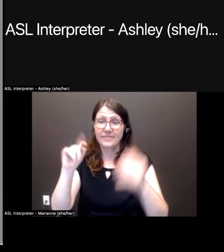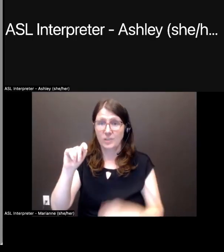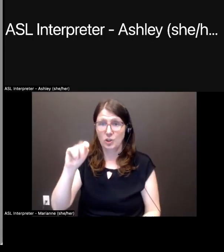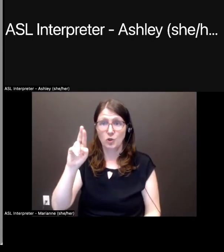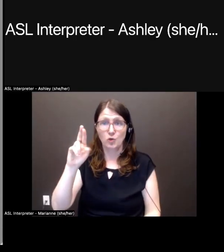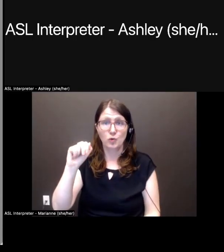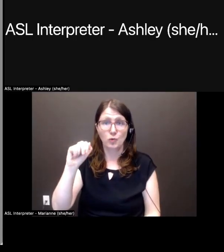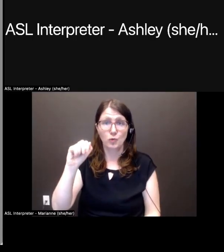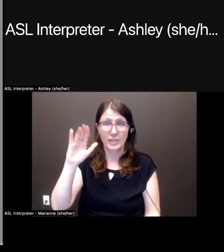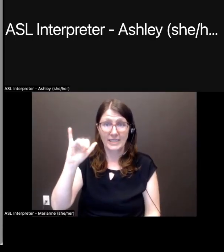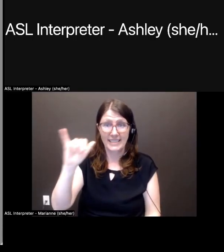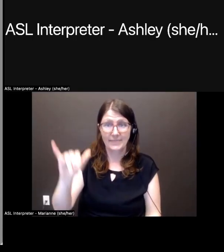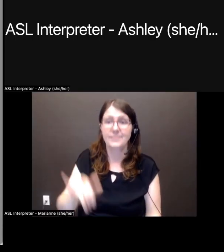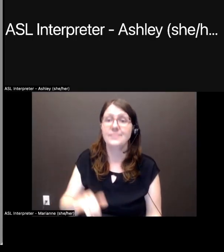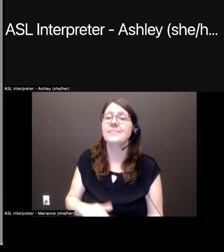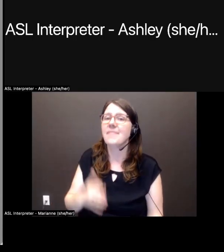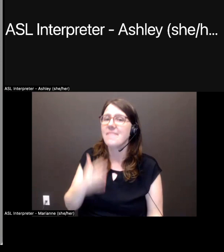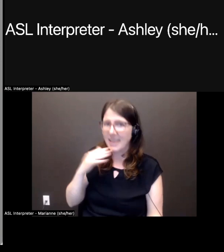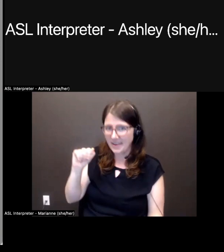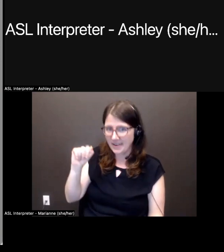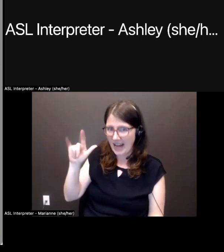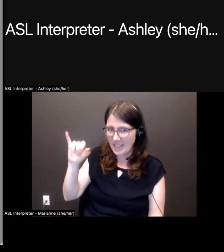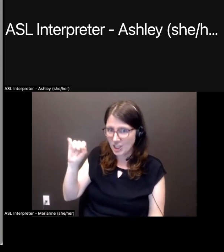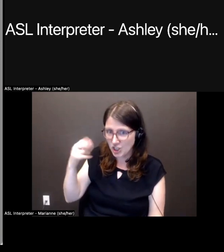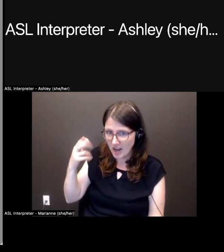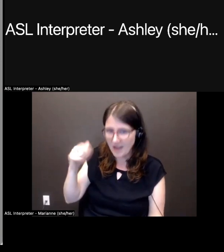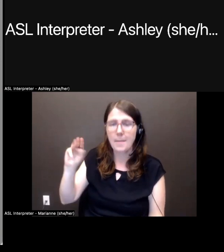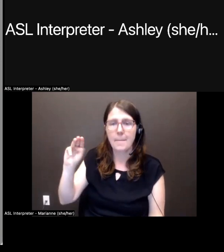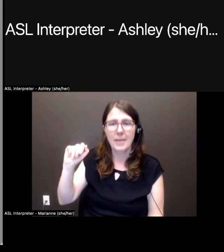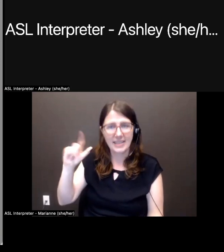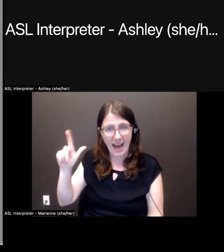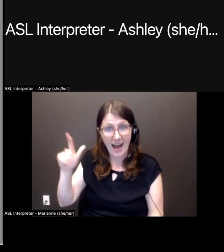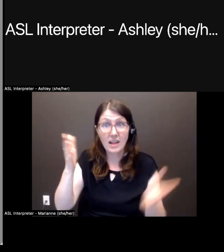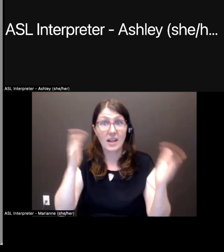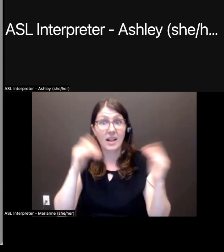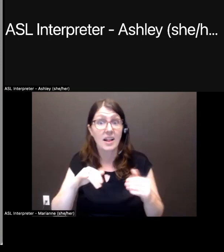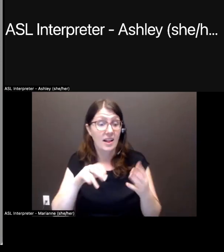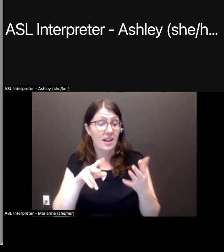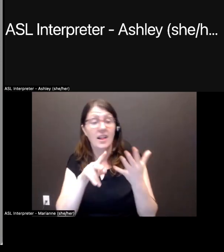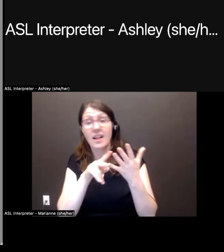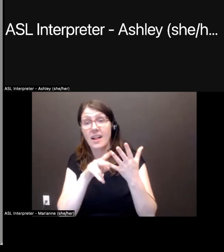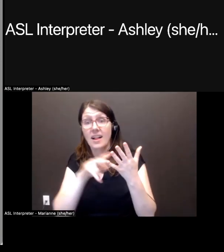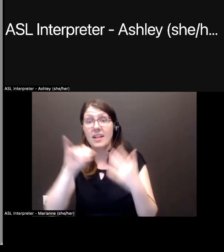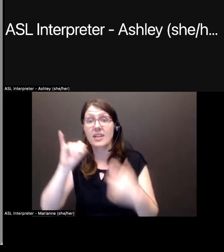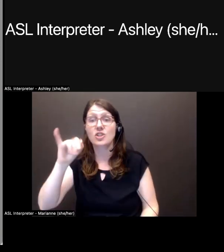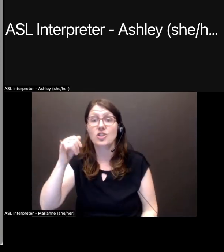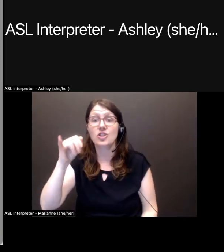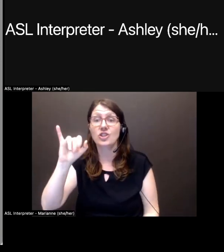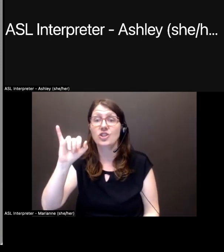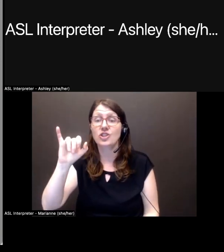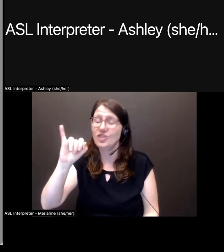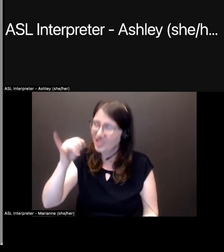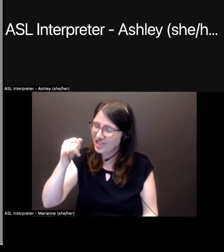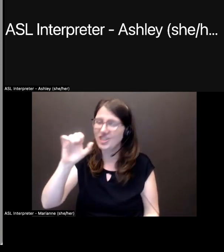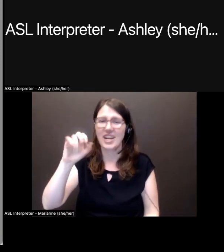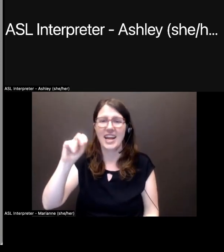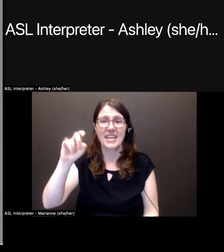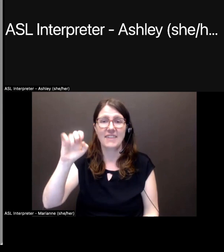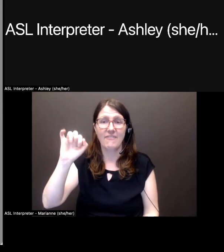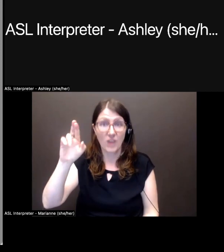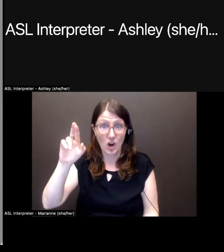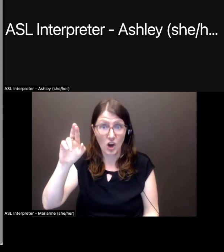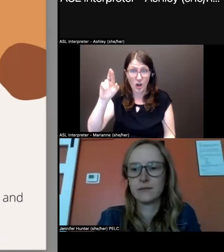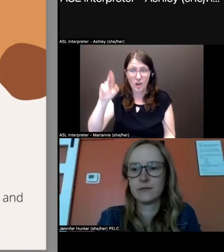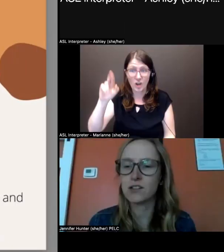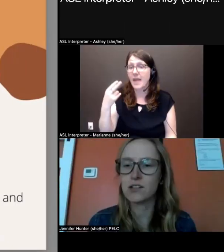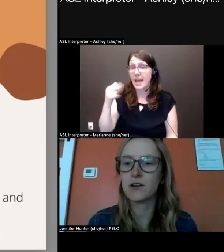and Manal. And now for Jennifer and Hale, do you want to introduce yourselves and your program? Sure. My